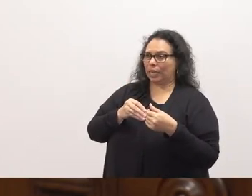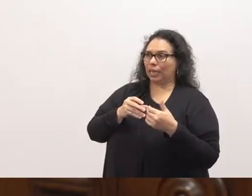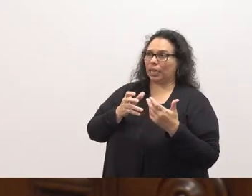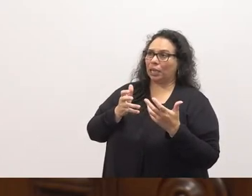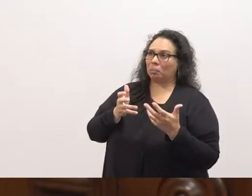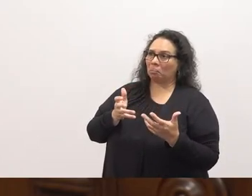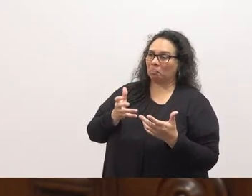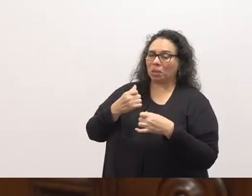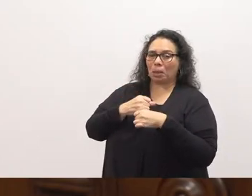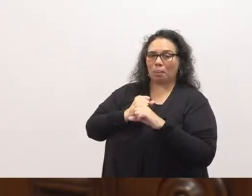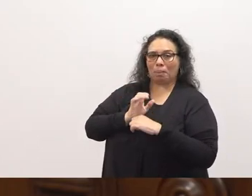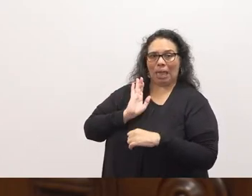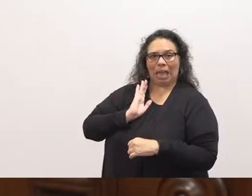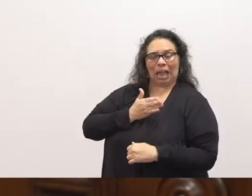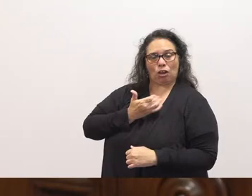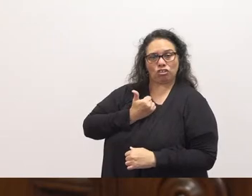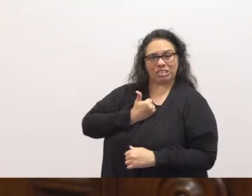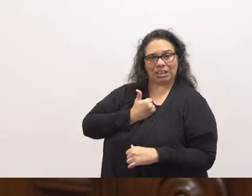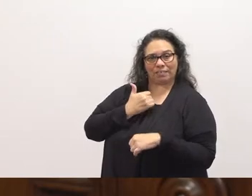make ourselves